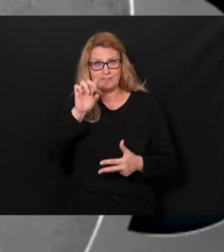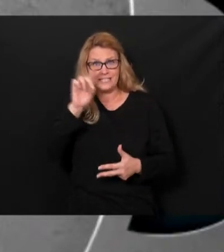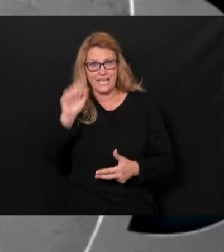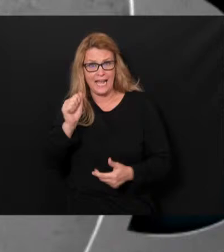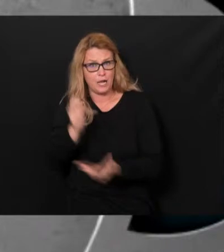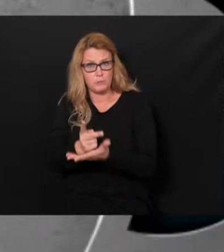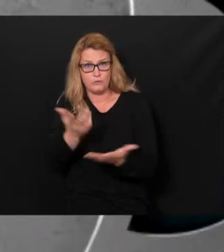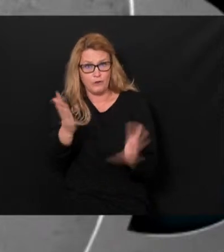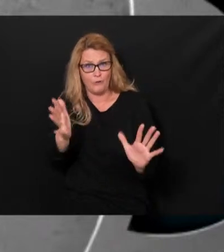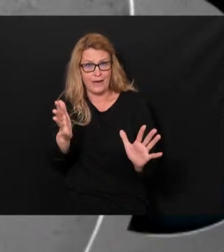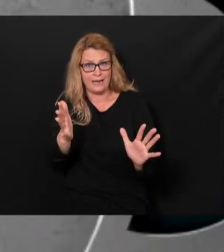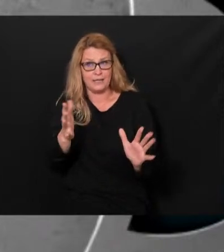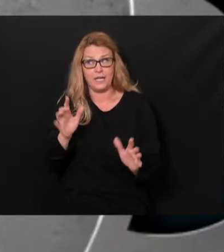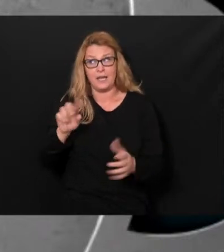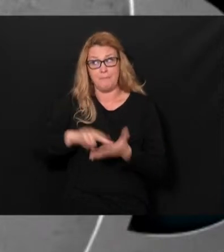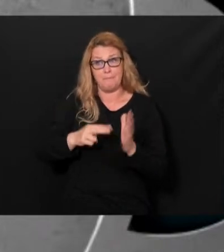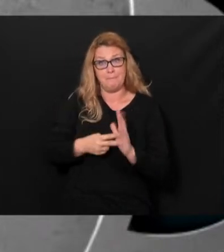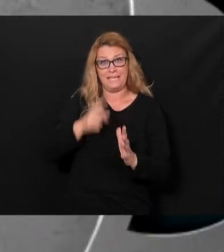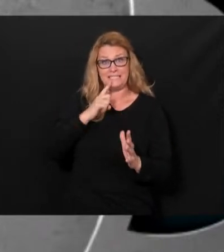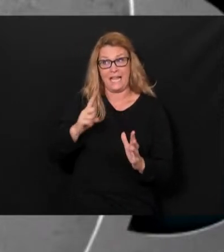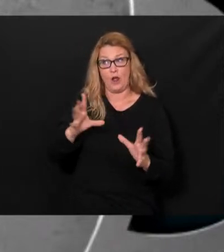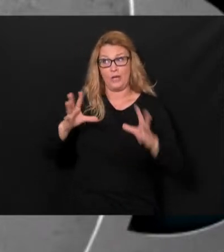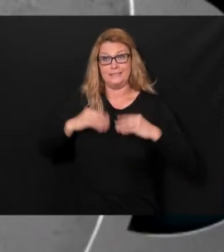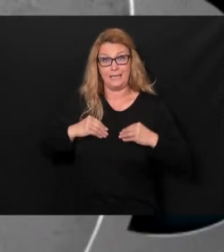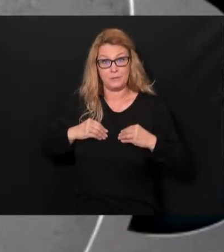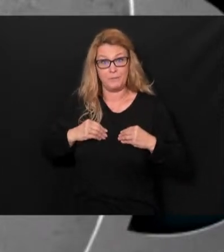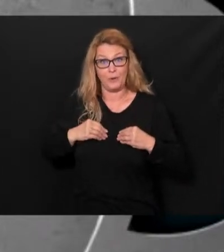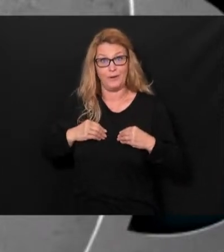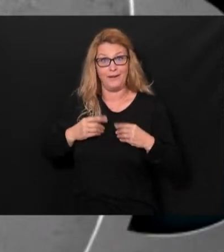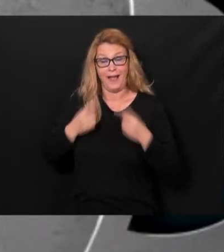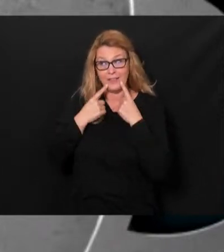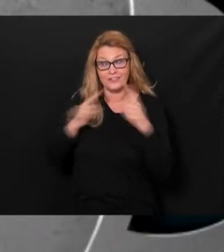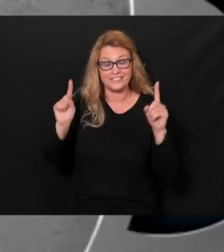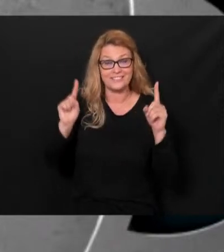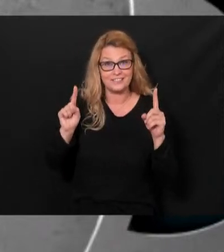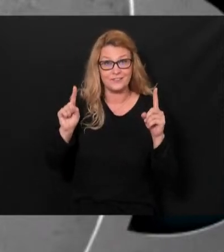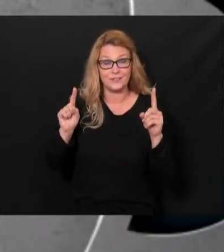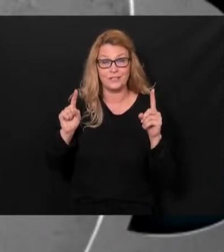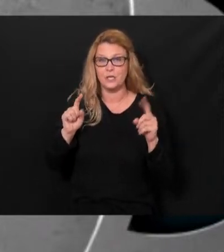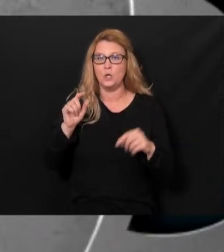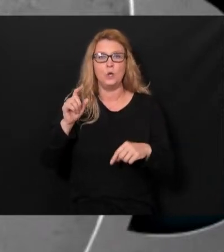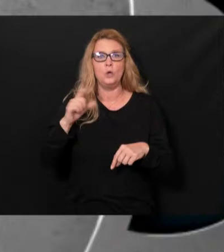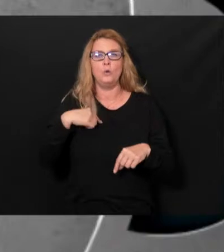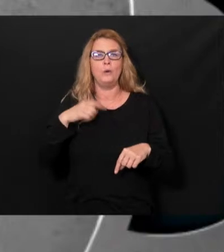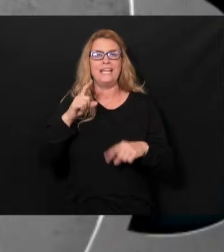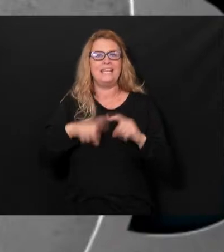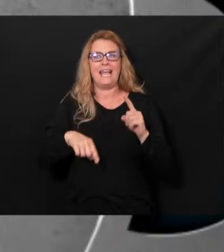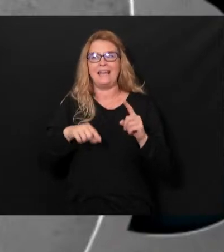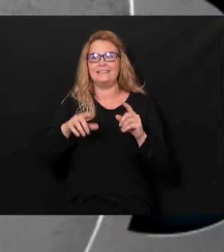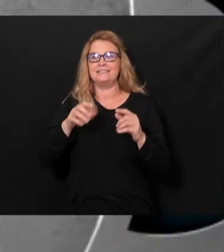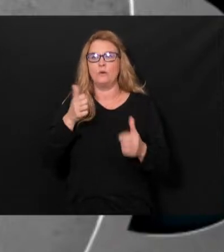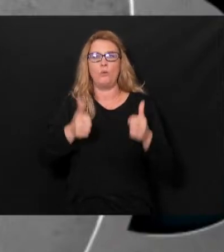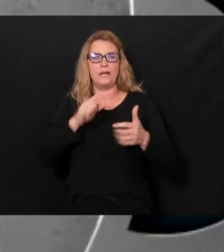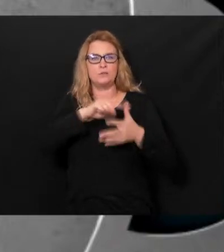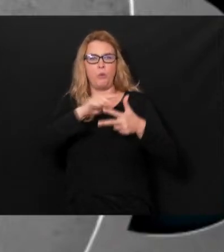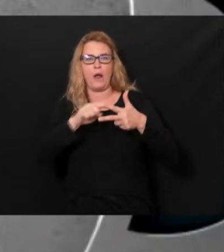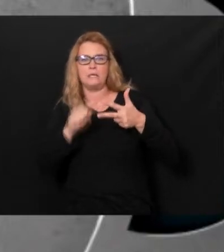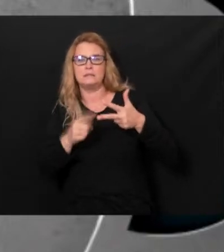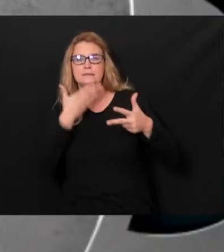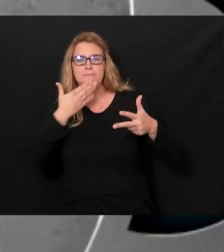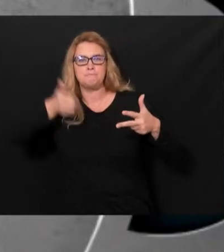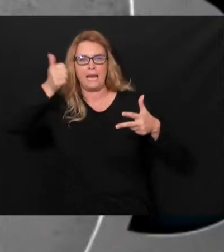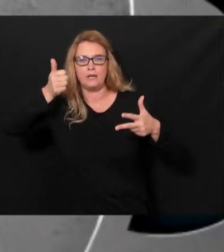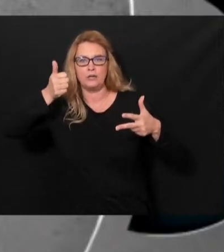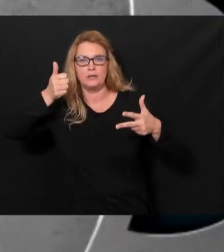great vaccines. They work, they're acceptable. There's no comparing apples and oranges, how something is designed. Just as you can have